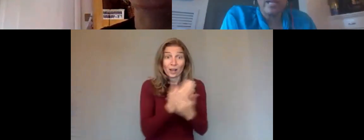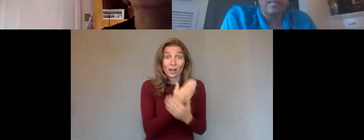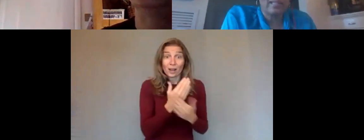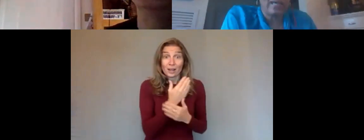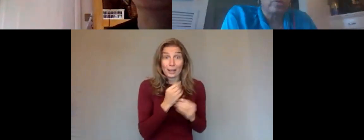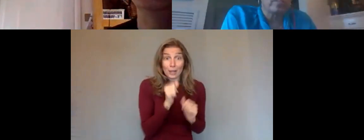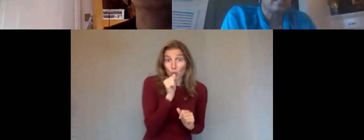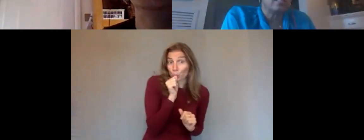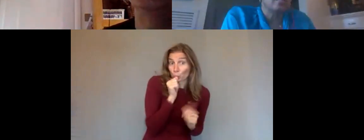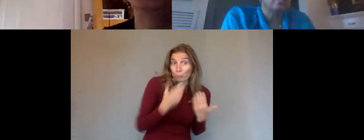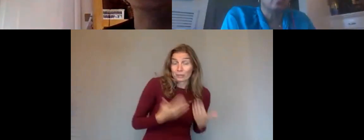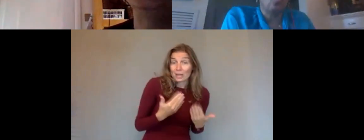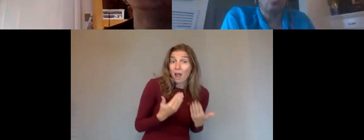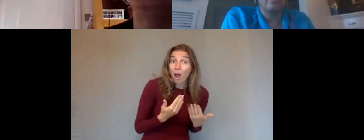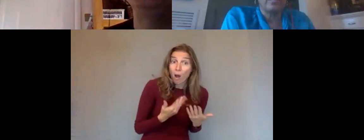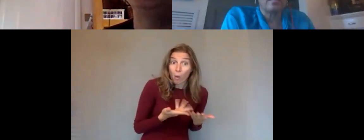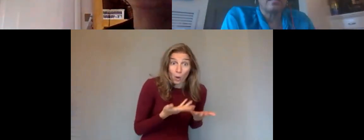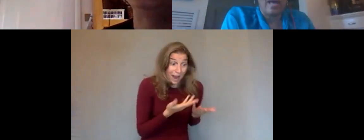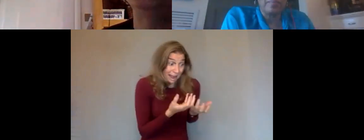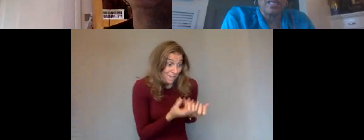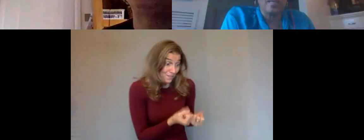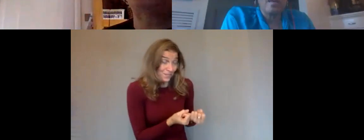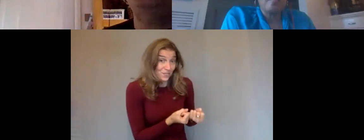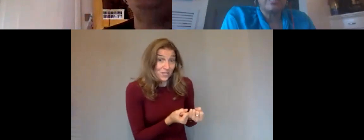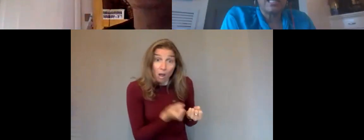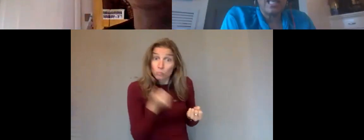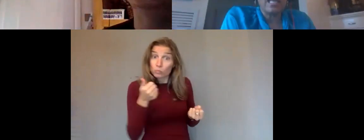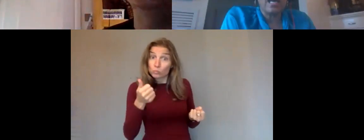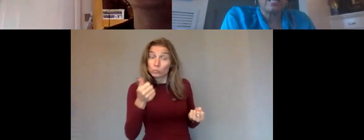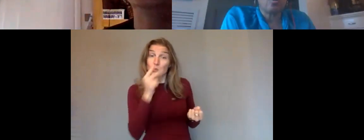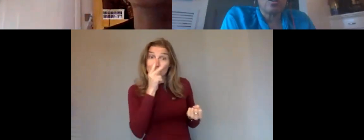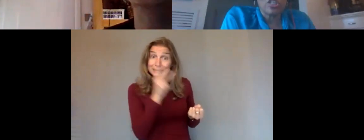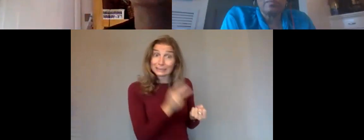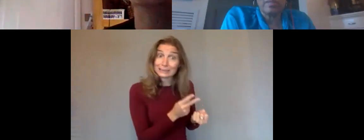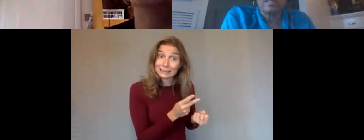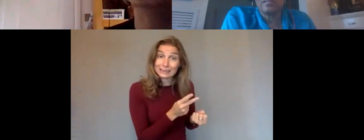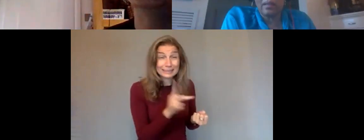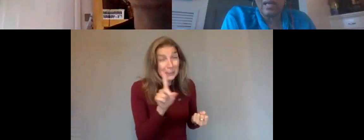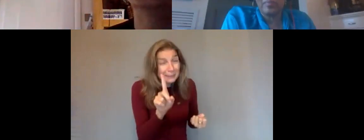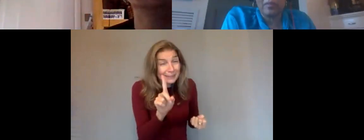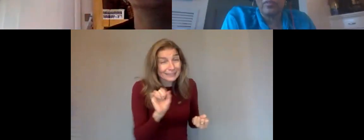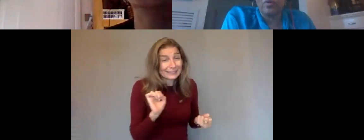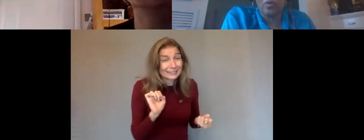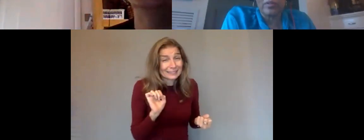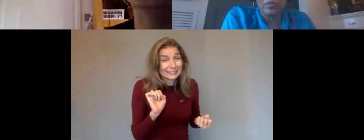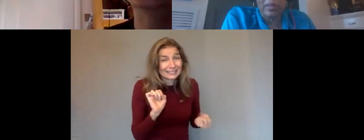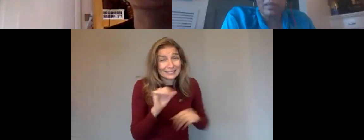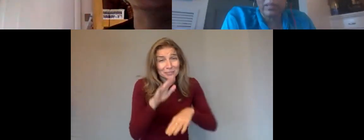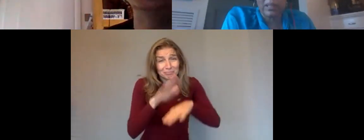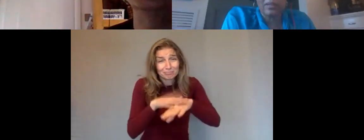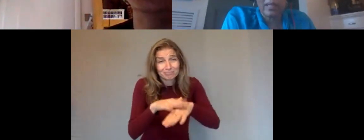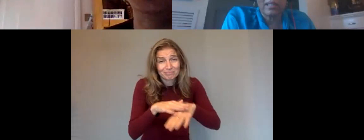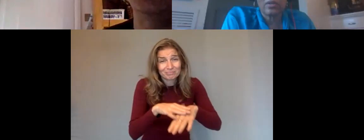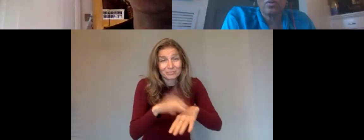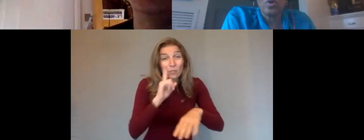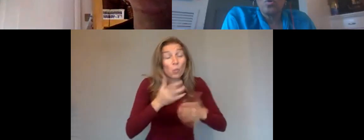it's great that we're seeing all of this happening. But again, I caution, because it's not happening for all persons with